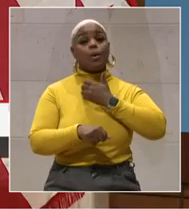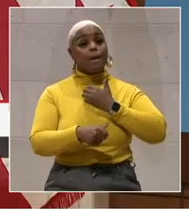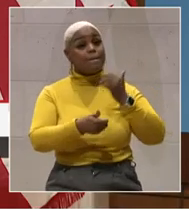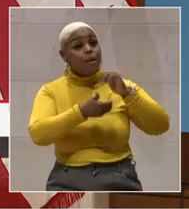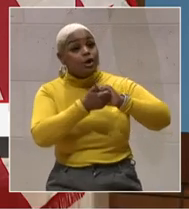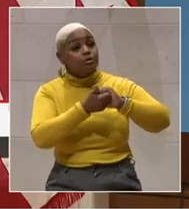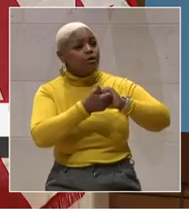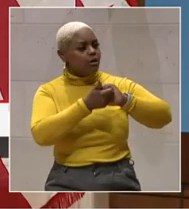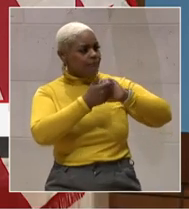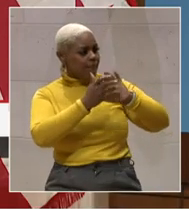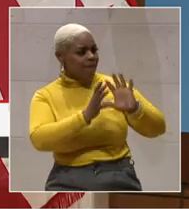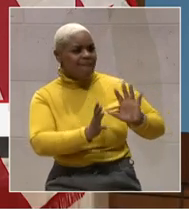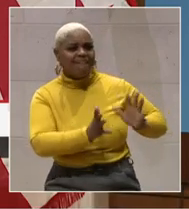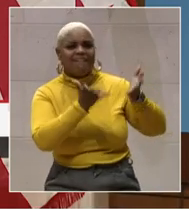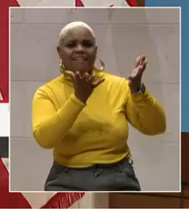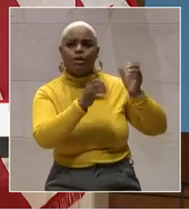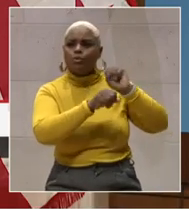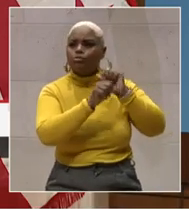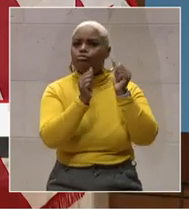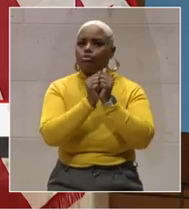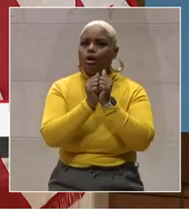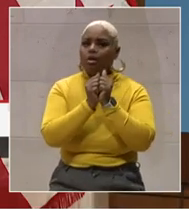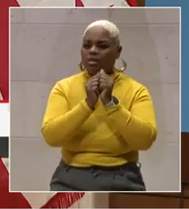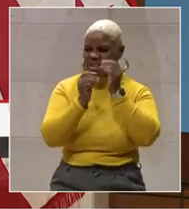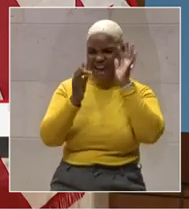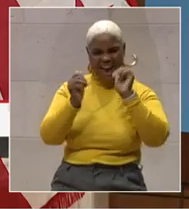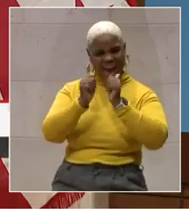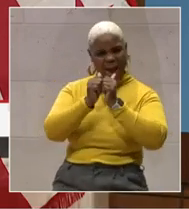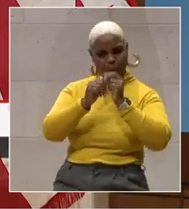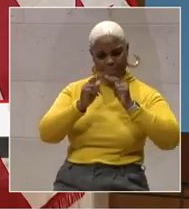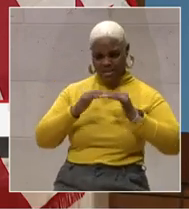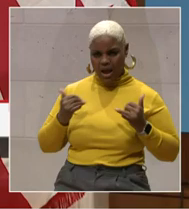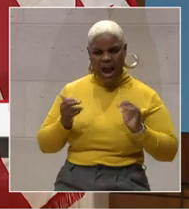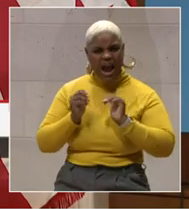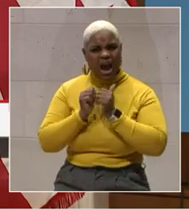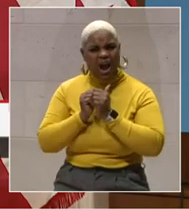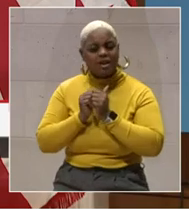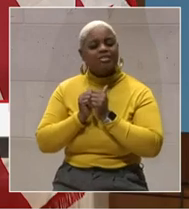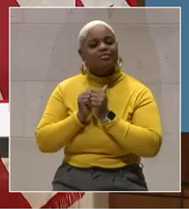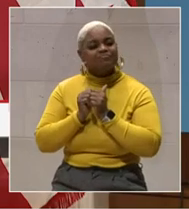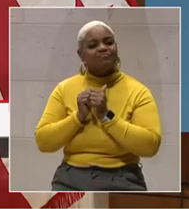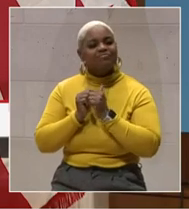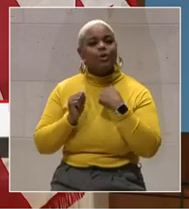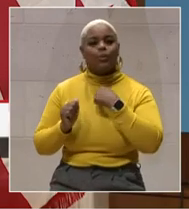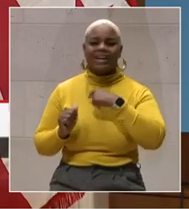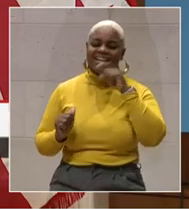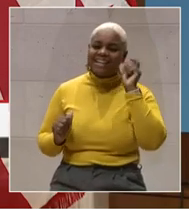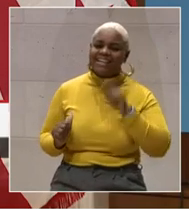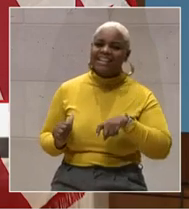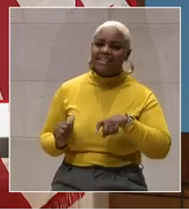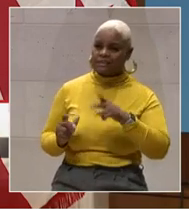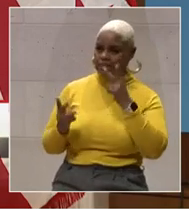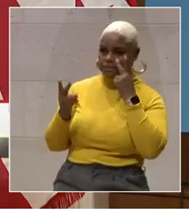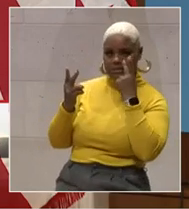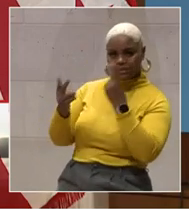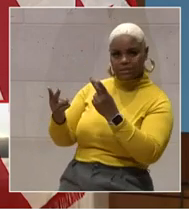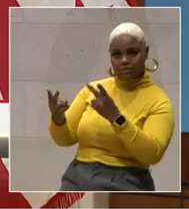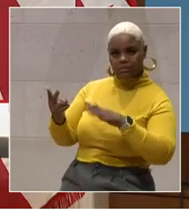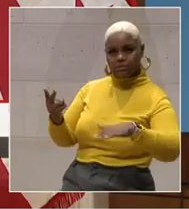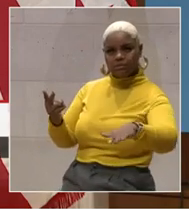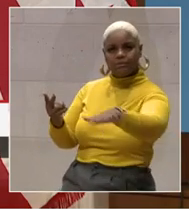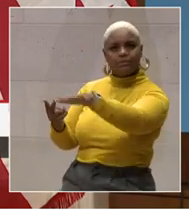we start building now? We have a desperate need. We have got to address it, and it can't wait until